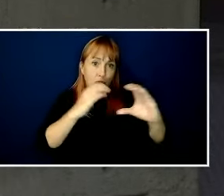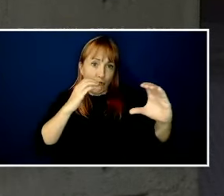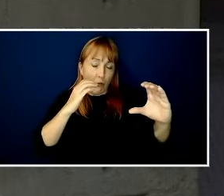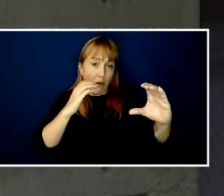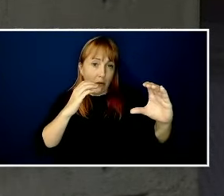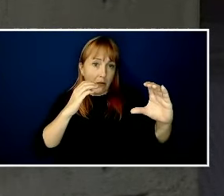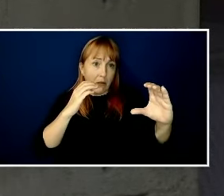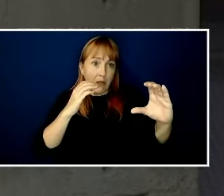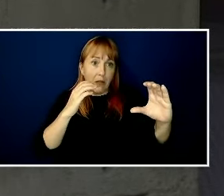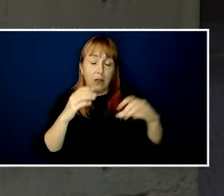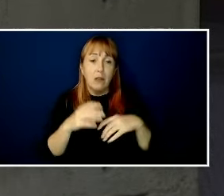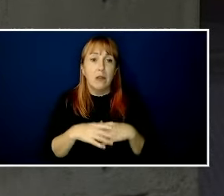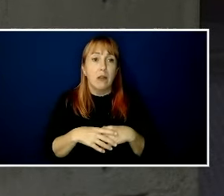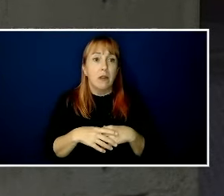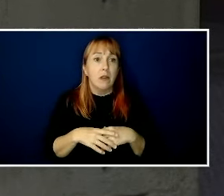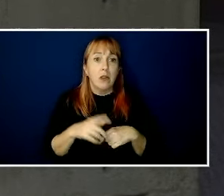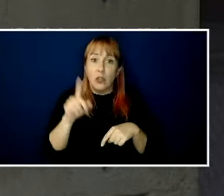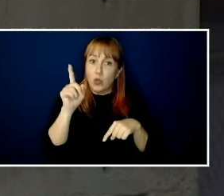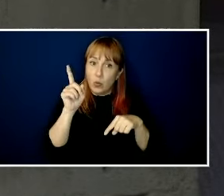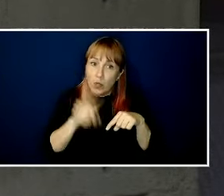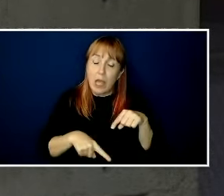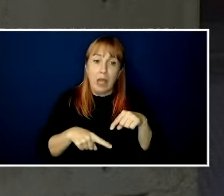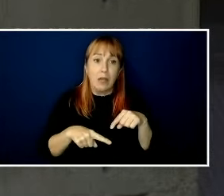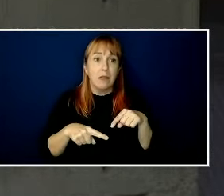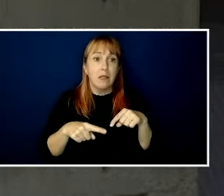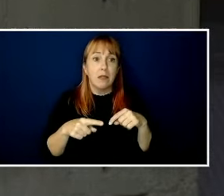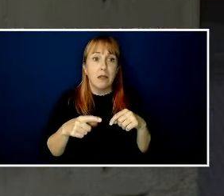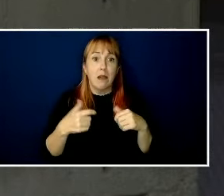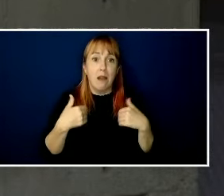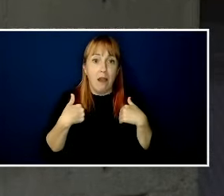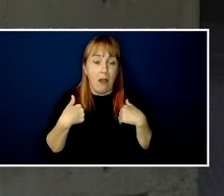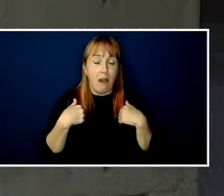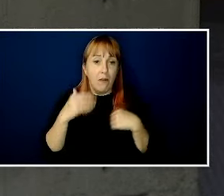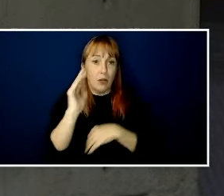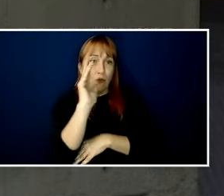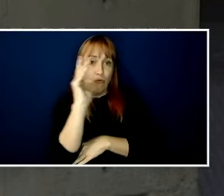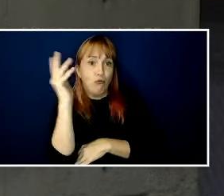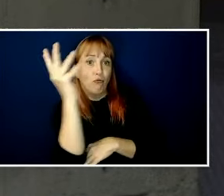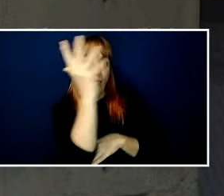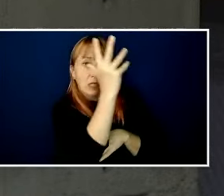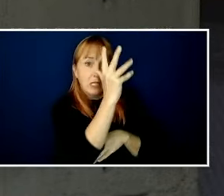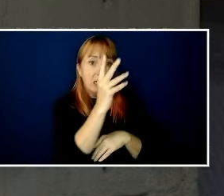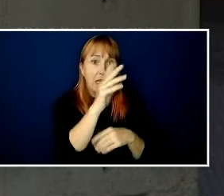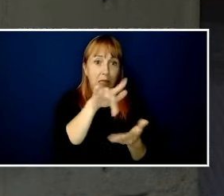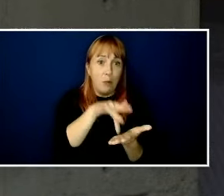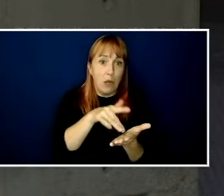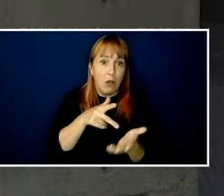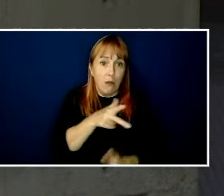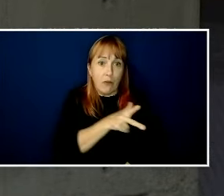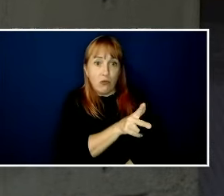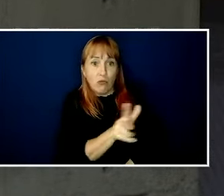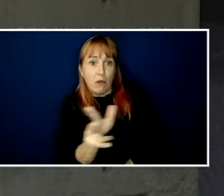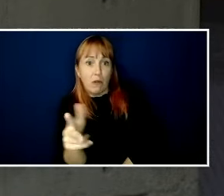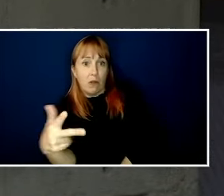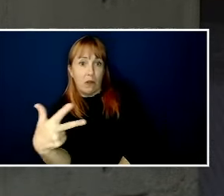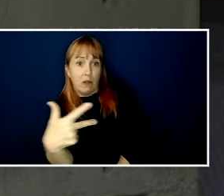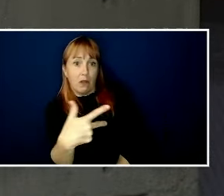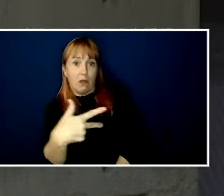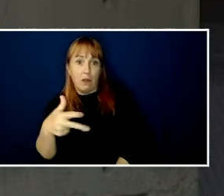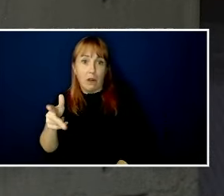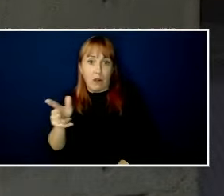in areas for landscaping in the middle of a driveway where you're going to have